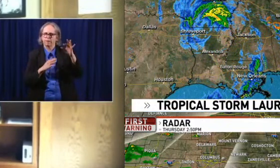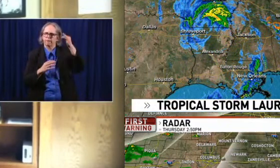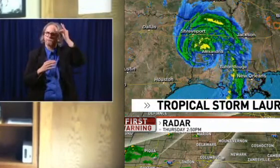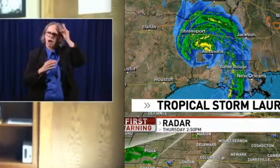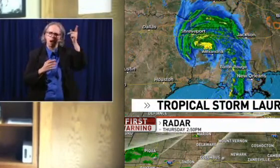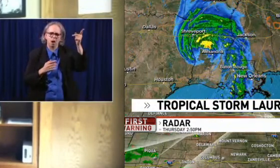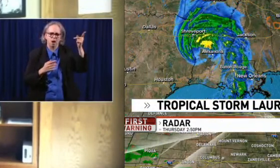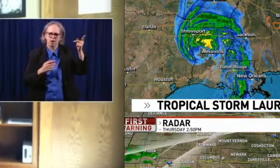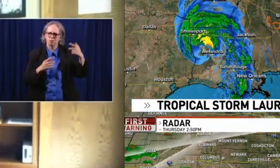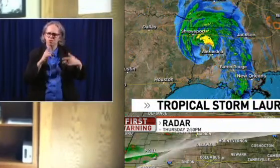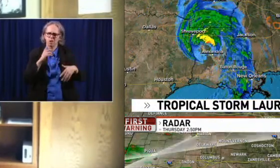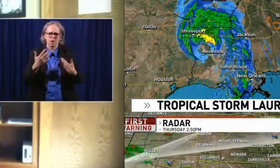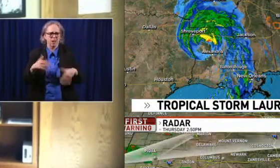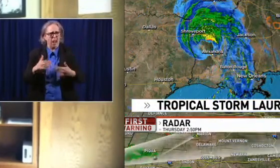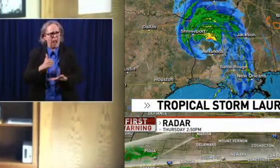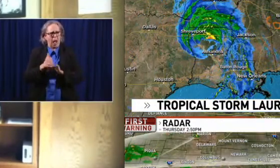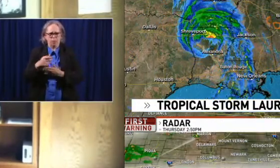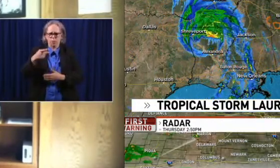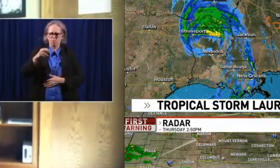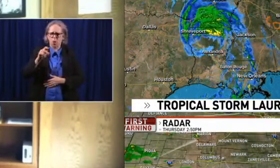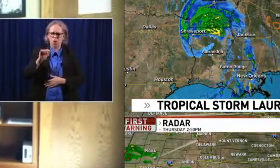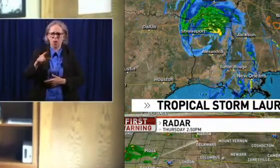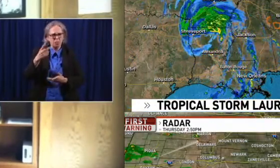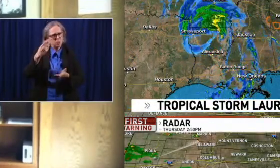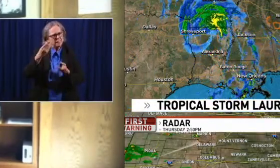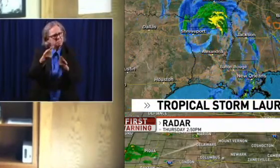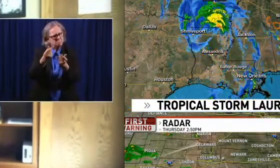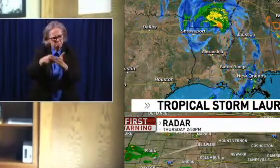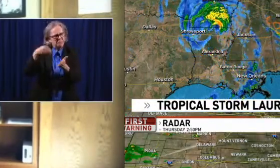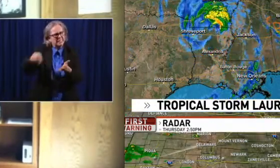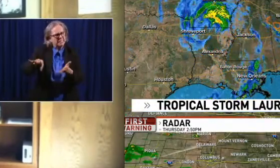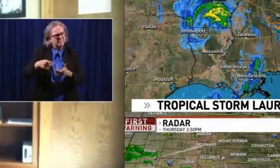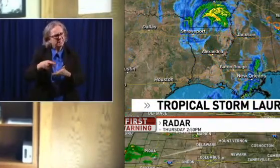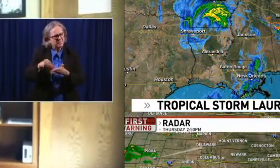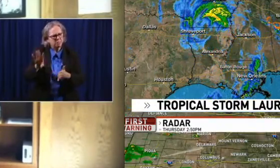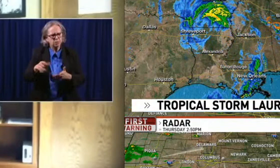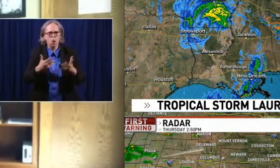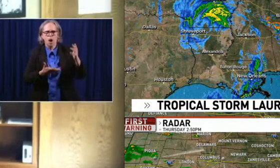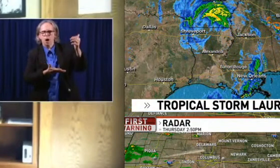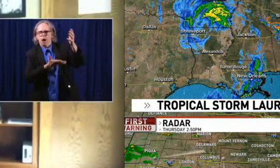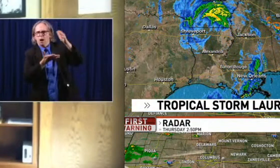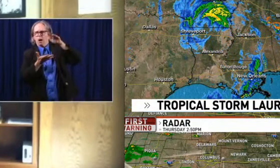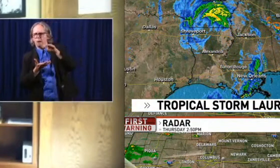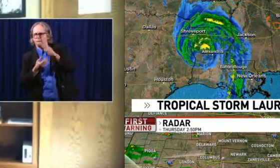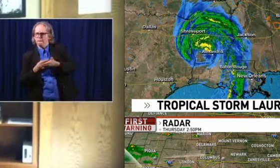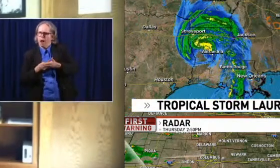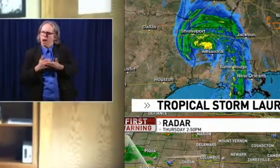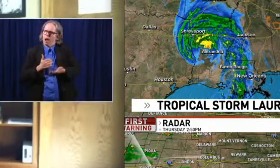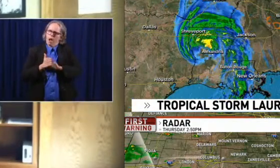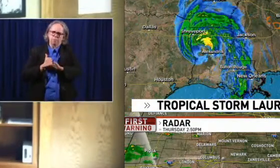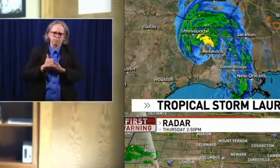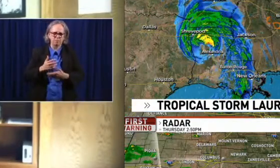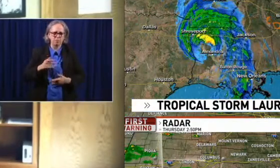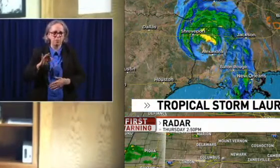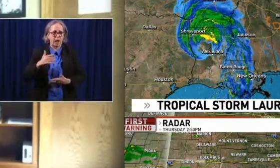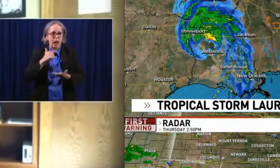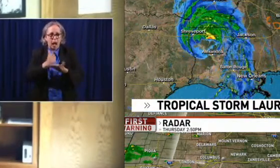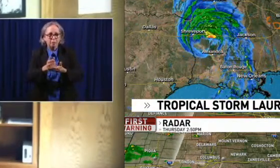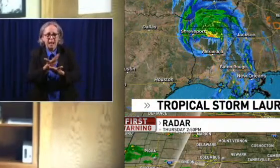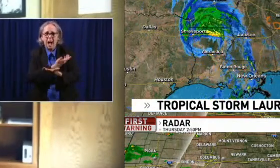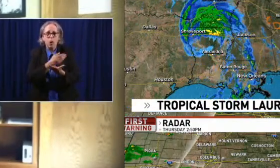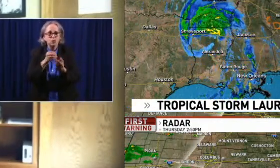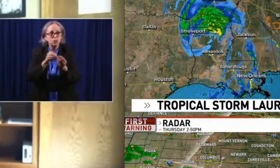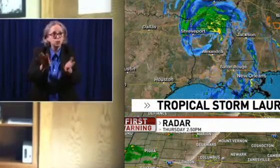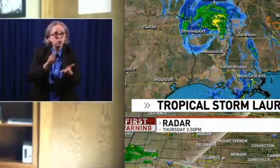Act, where we had a chance to really help our students directly, especially our Pell Grant students. So that has